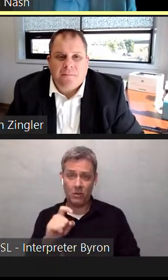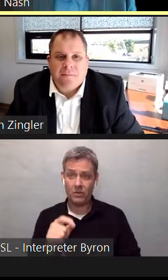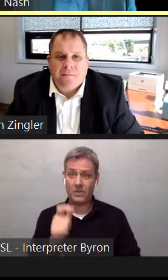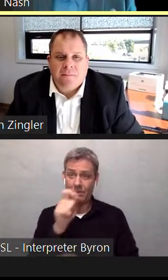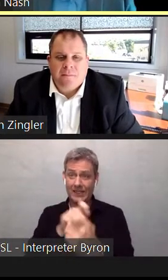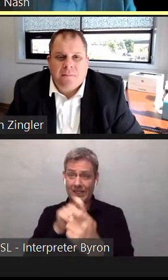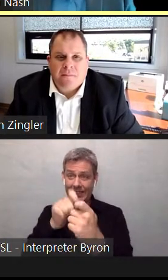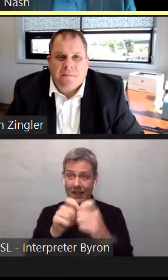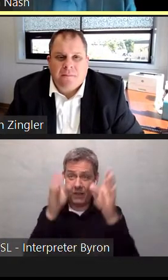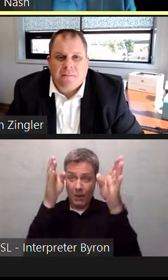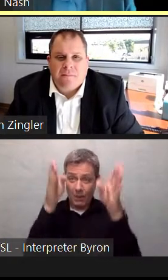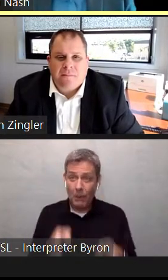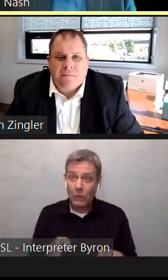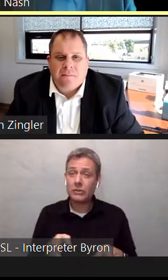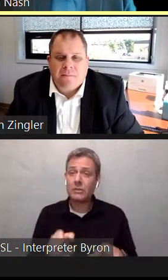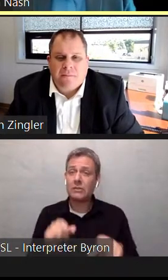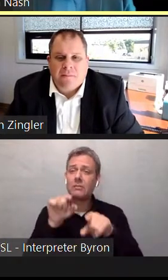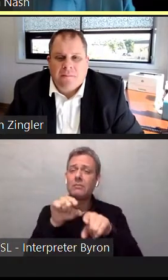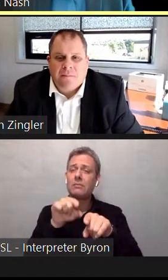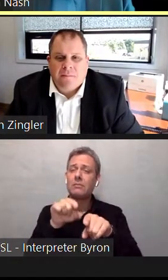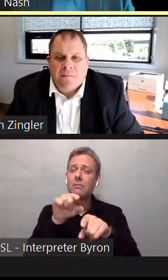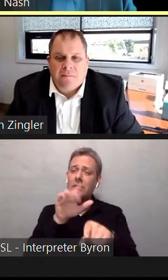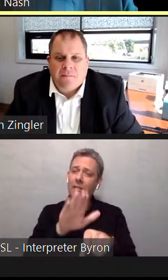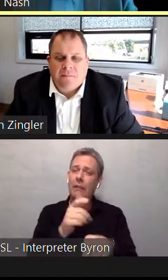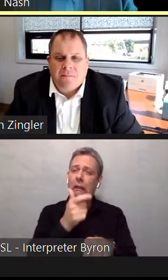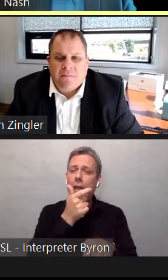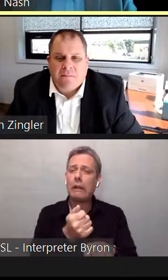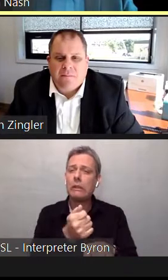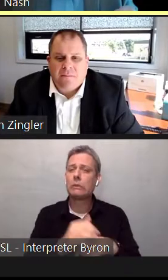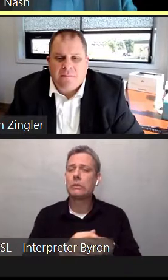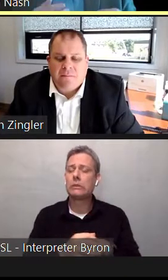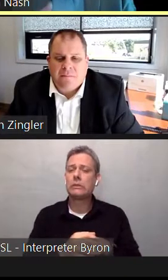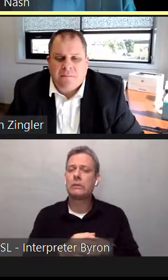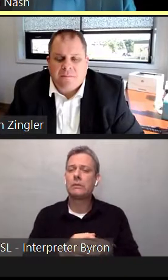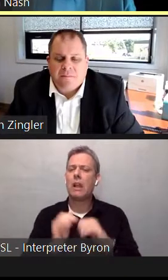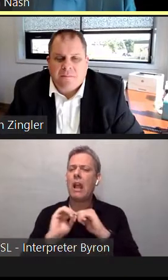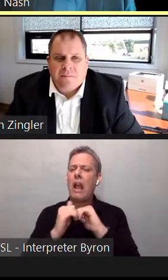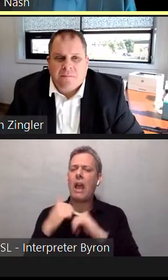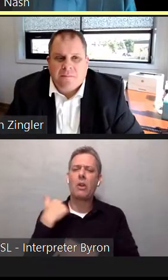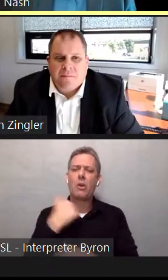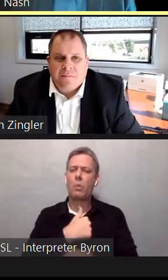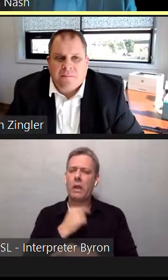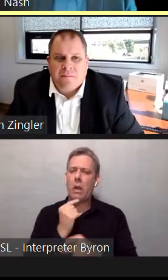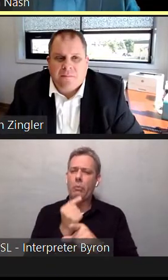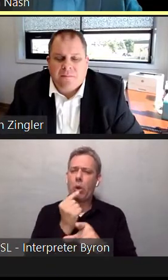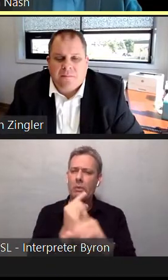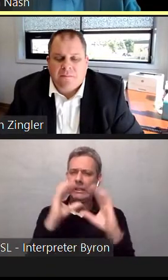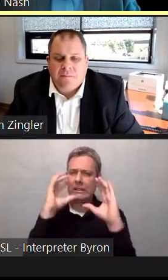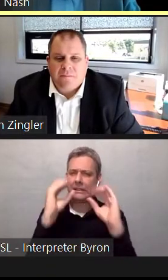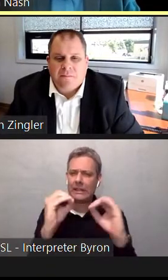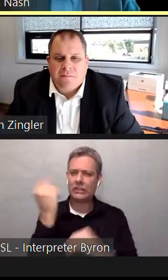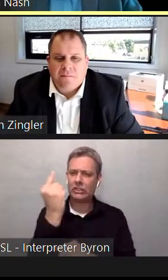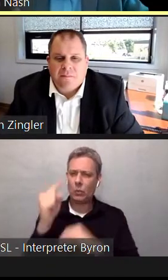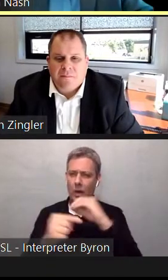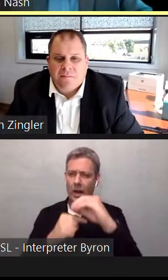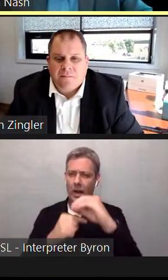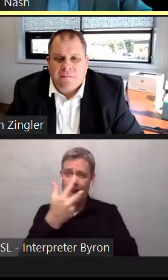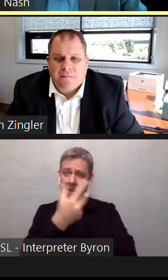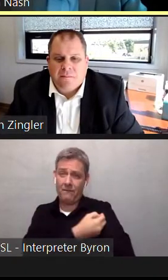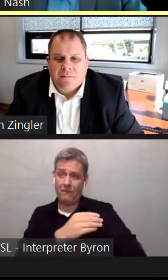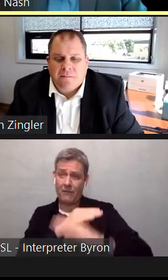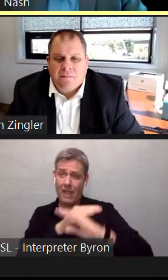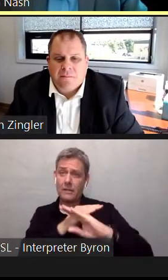ARC of North Carolina's intent. How do we appropriately teach somebody about a vaccine when they're